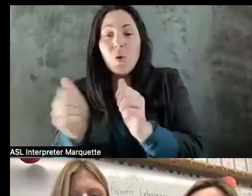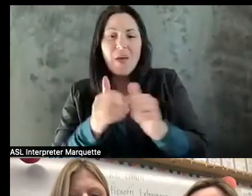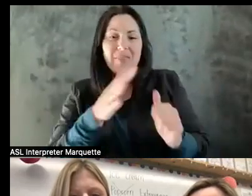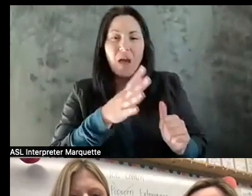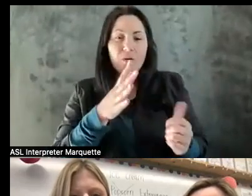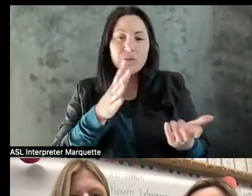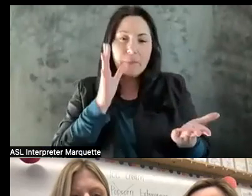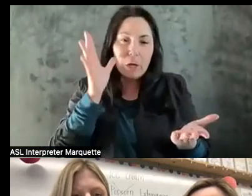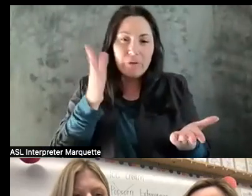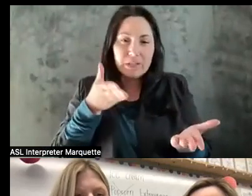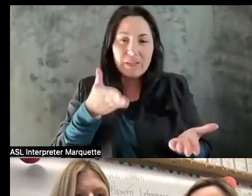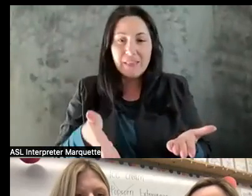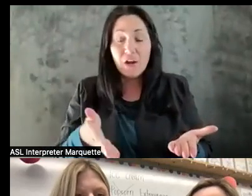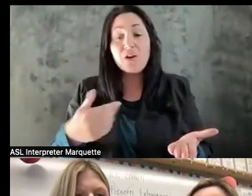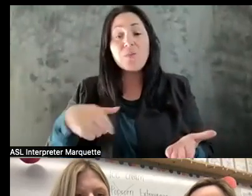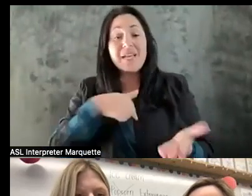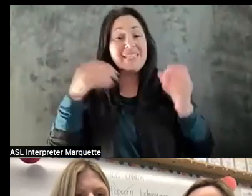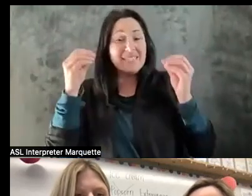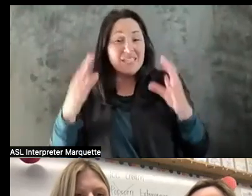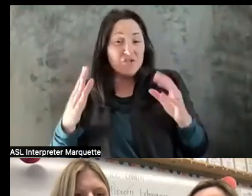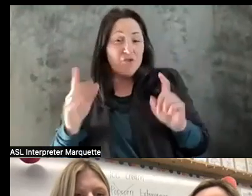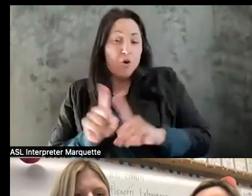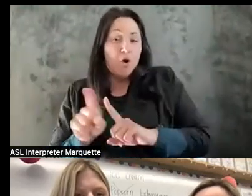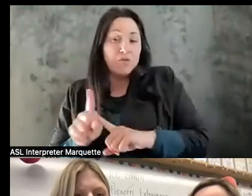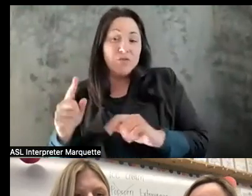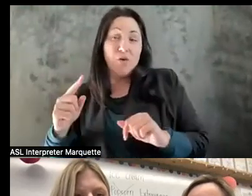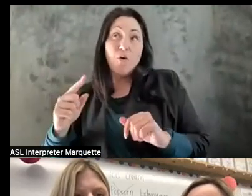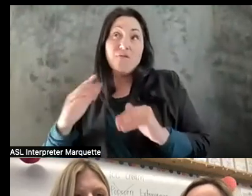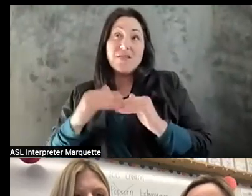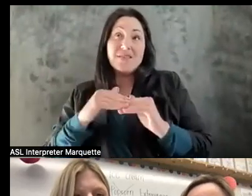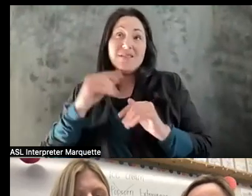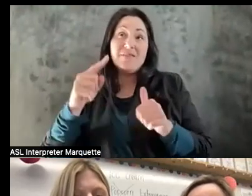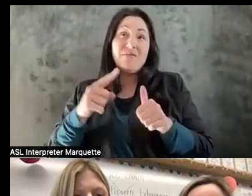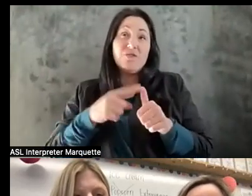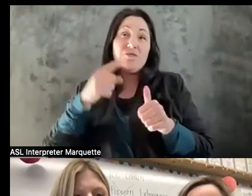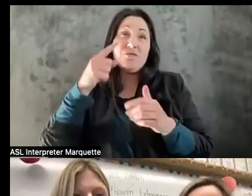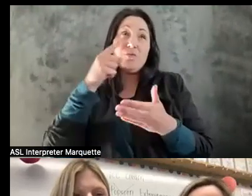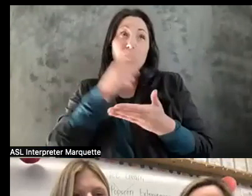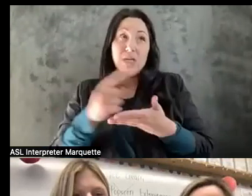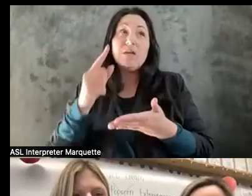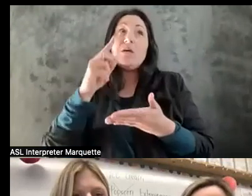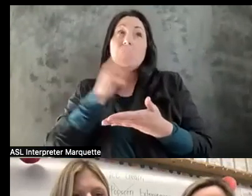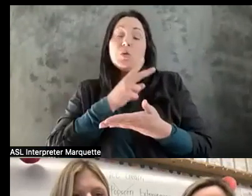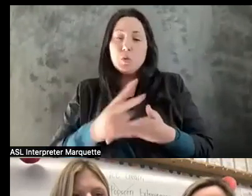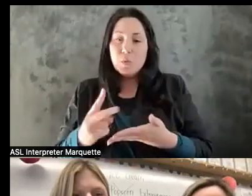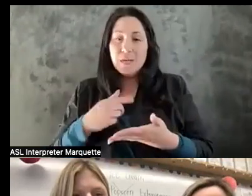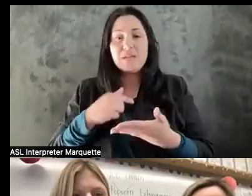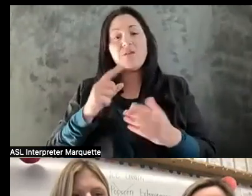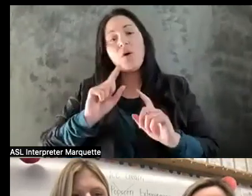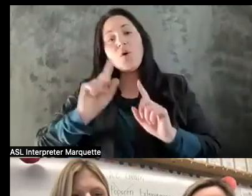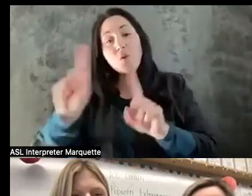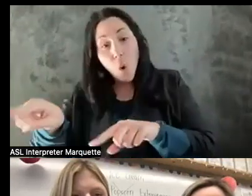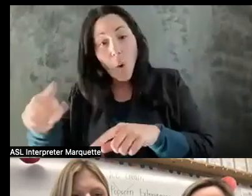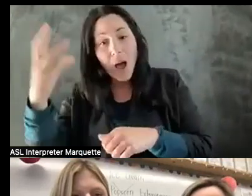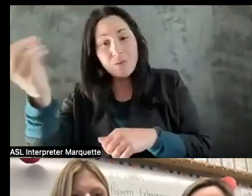throughout the day. We as teachers also, for at least the first week, if not the first 2 weeks, go to the recesses